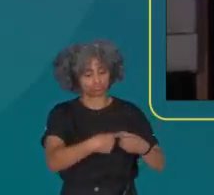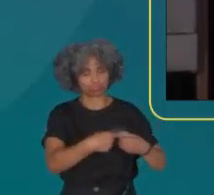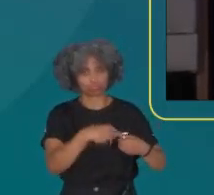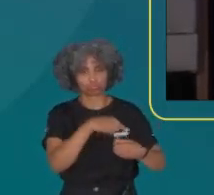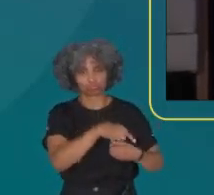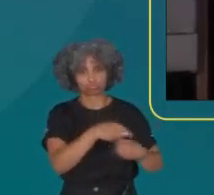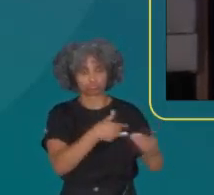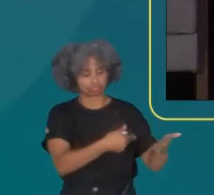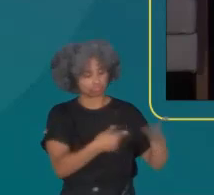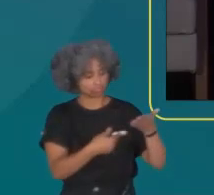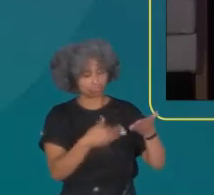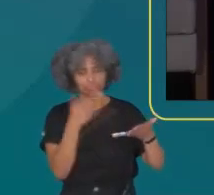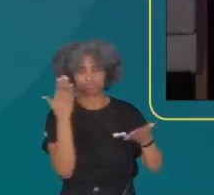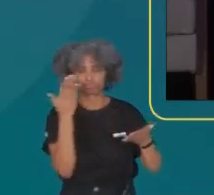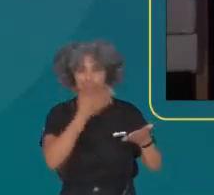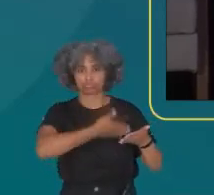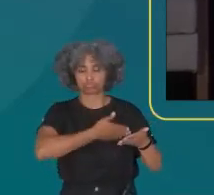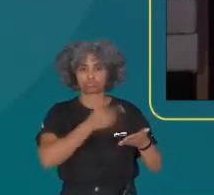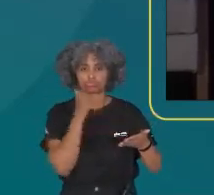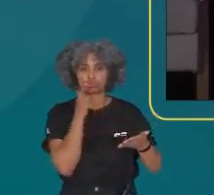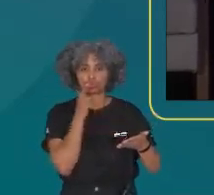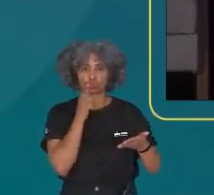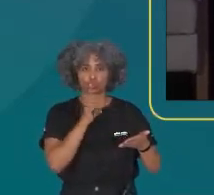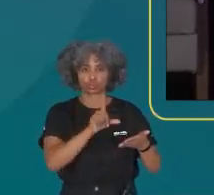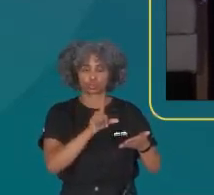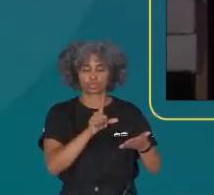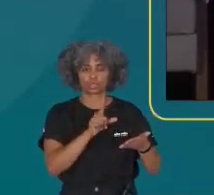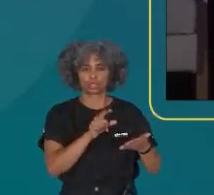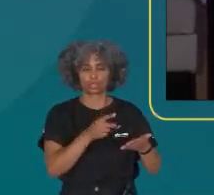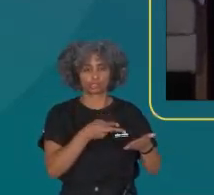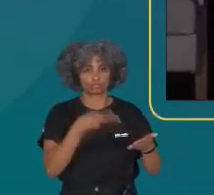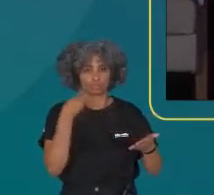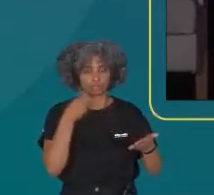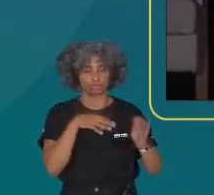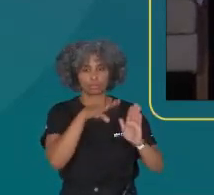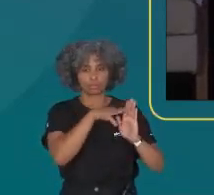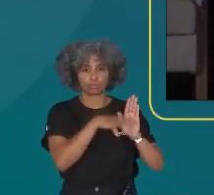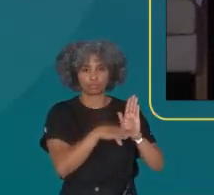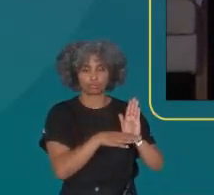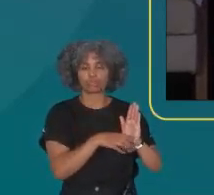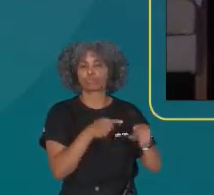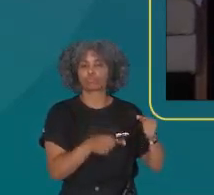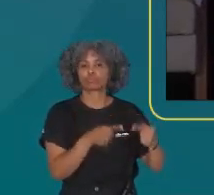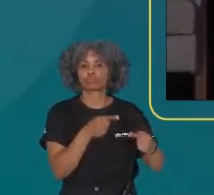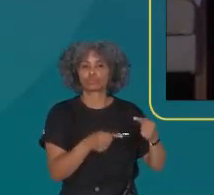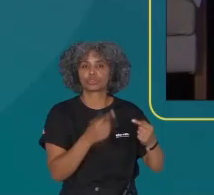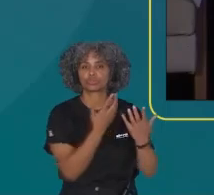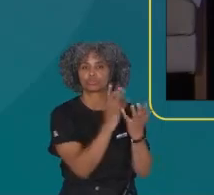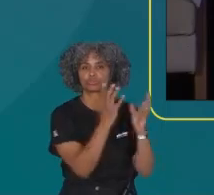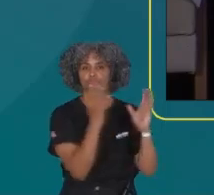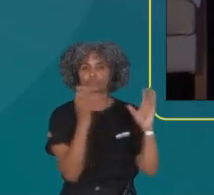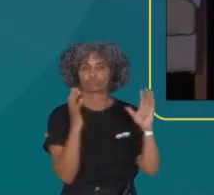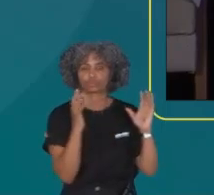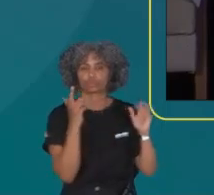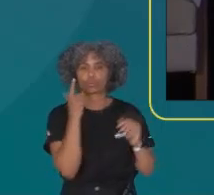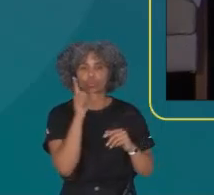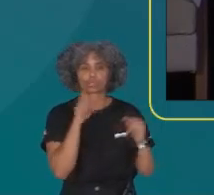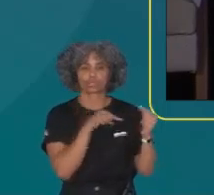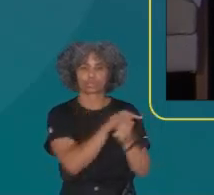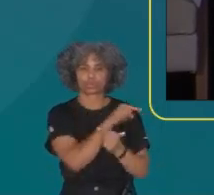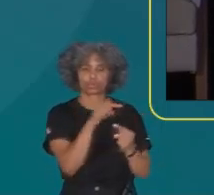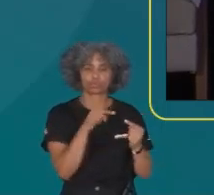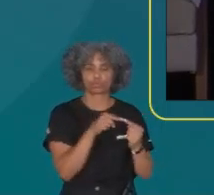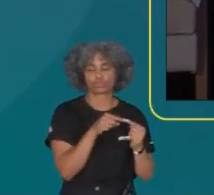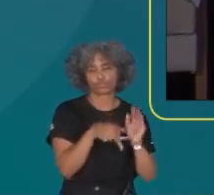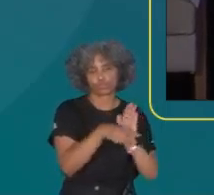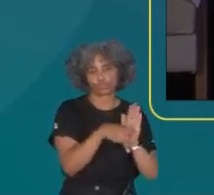policies were hitting the Kunming Montreal targets that were listed in the framework. And so we